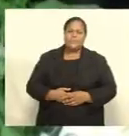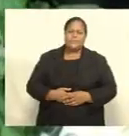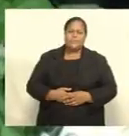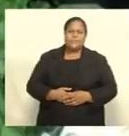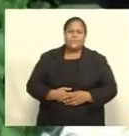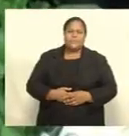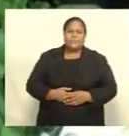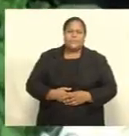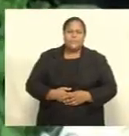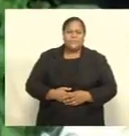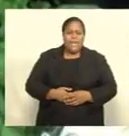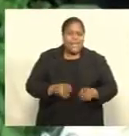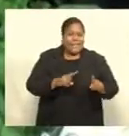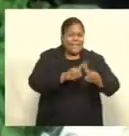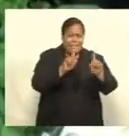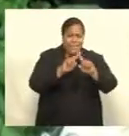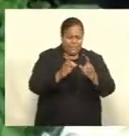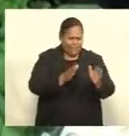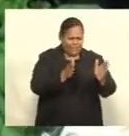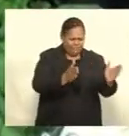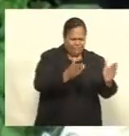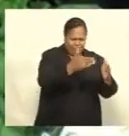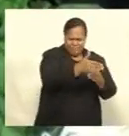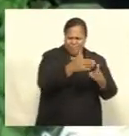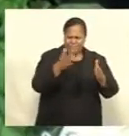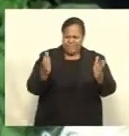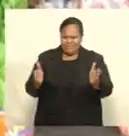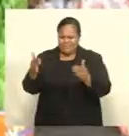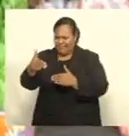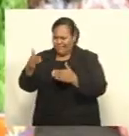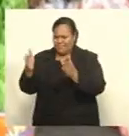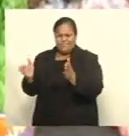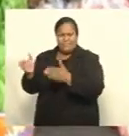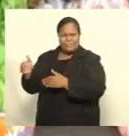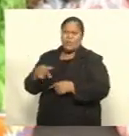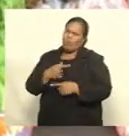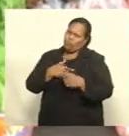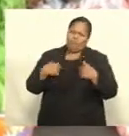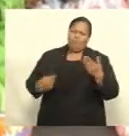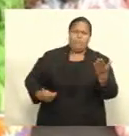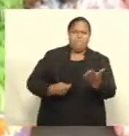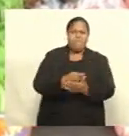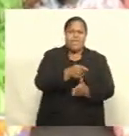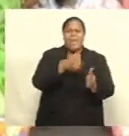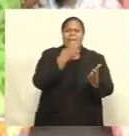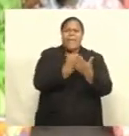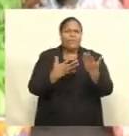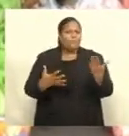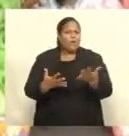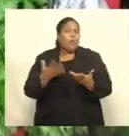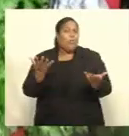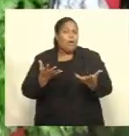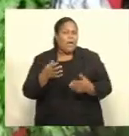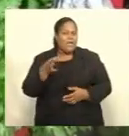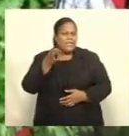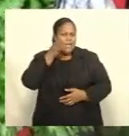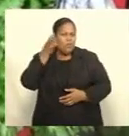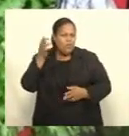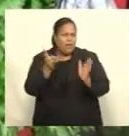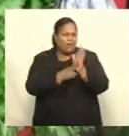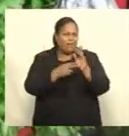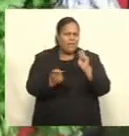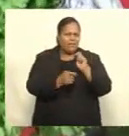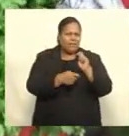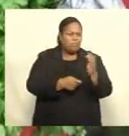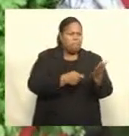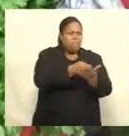With the different containment zones, we've had to pay extra to get our produce from Singatoka and Naitasiri areas. Market vendors in the